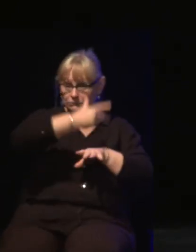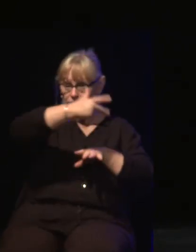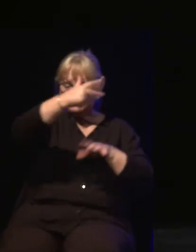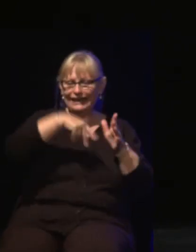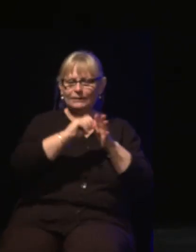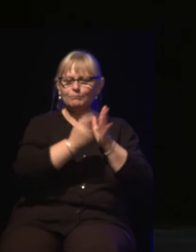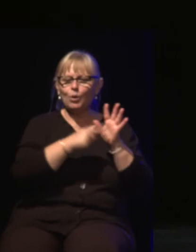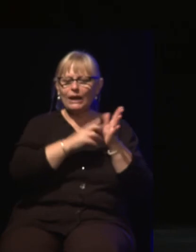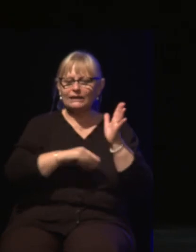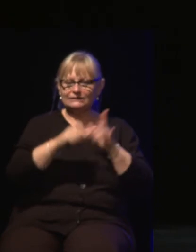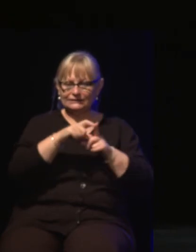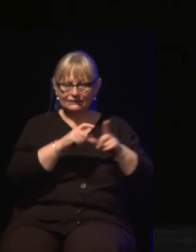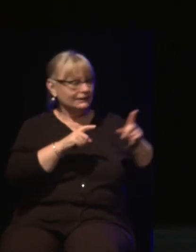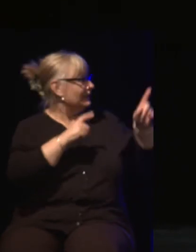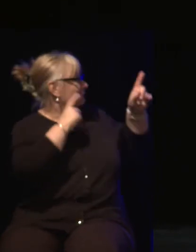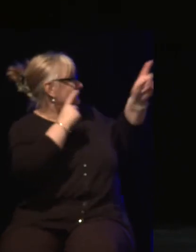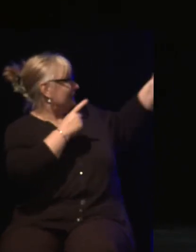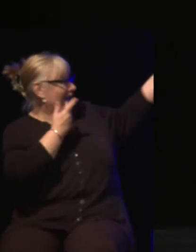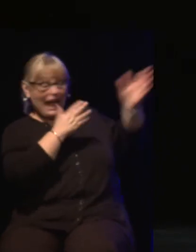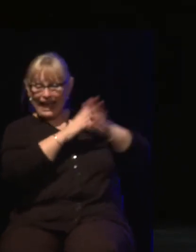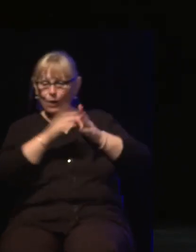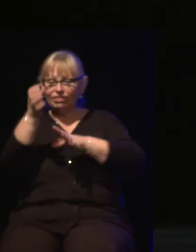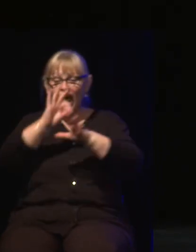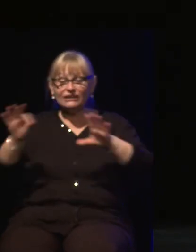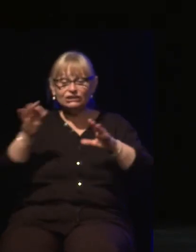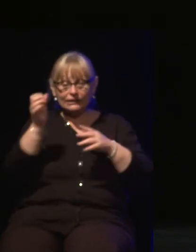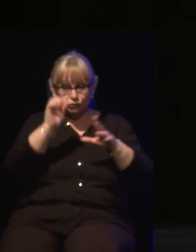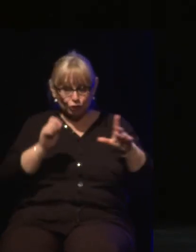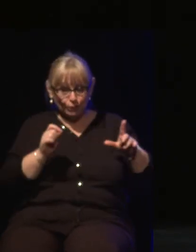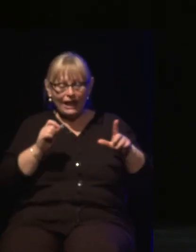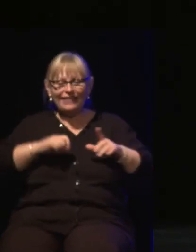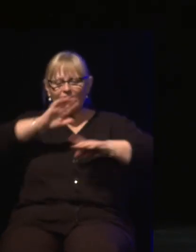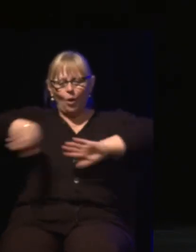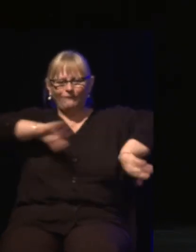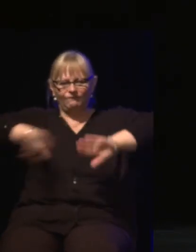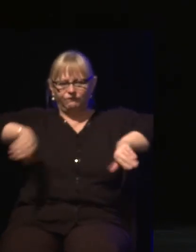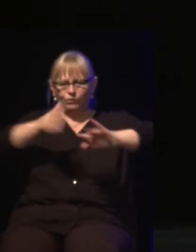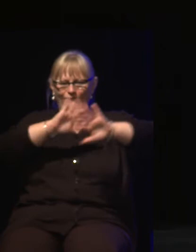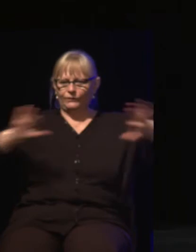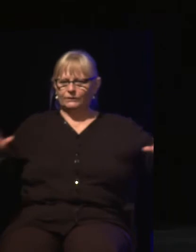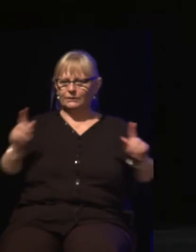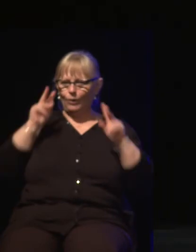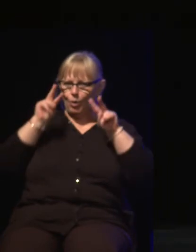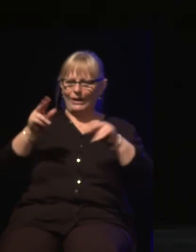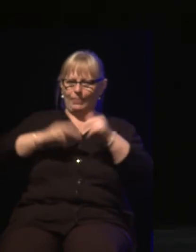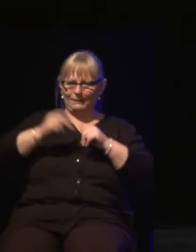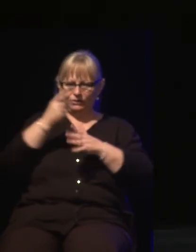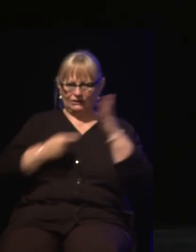Portland. Look at it in the way the architect drew it. And then strip all the crap away.